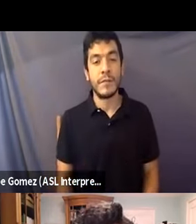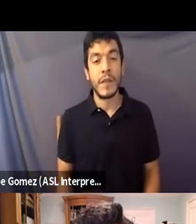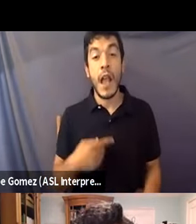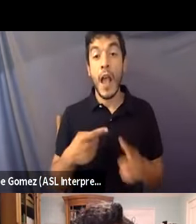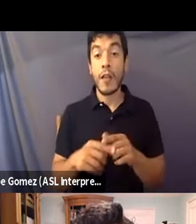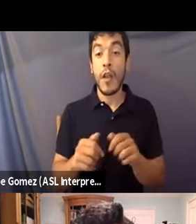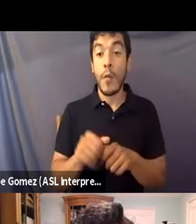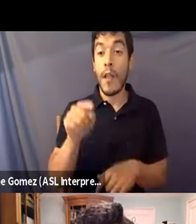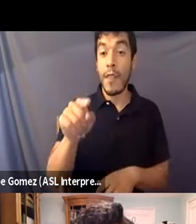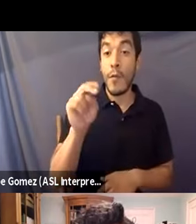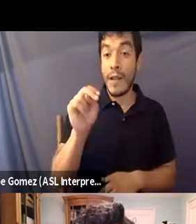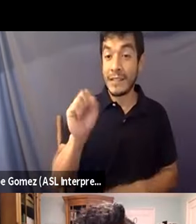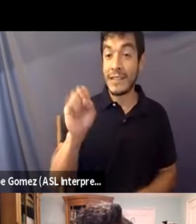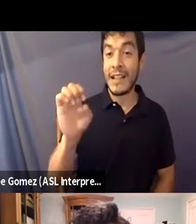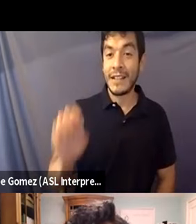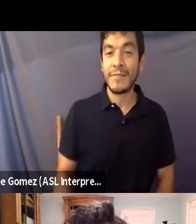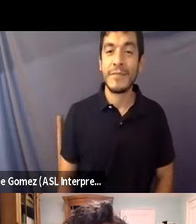with you, Nse.